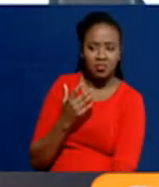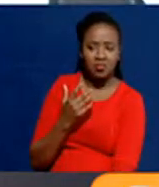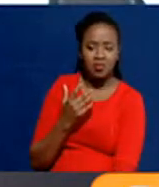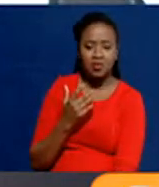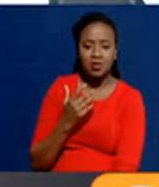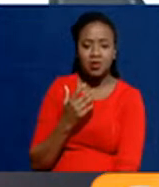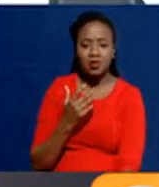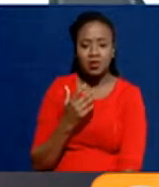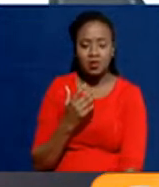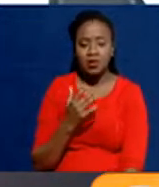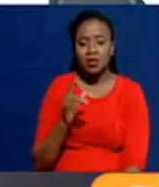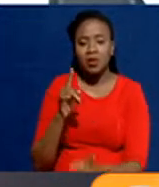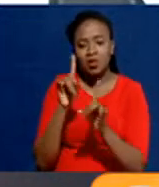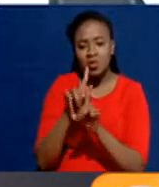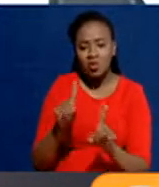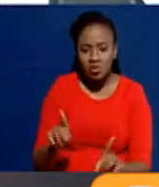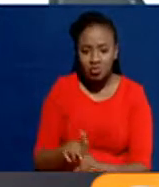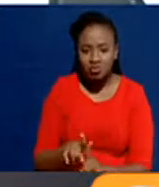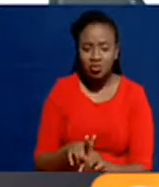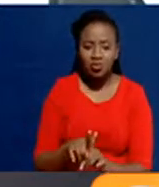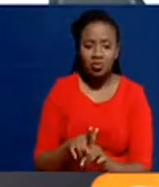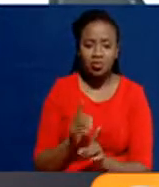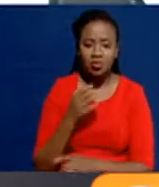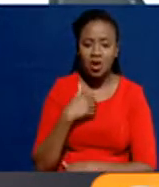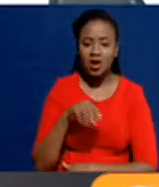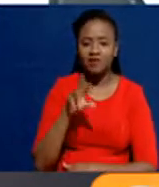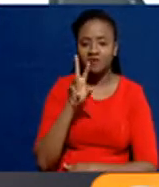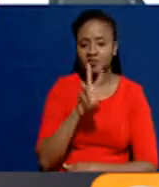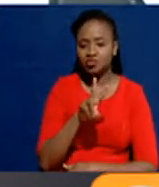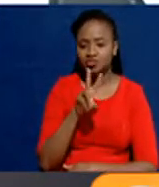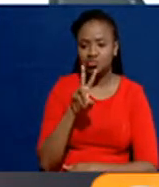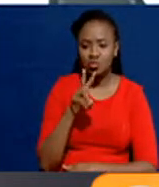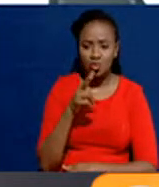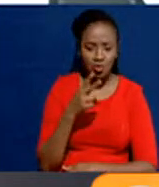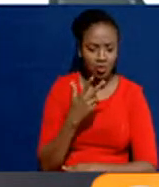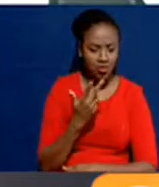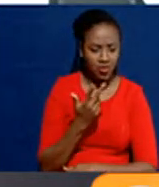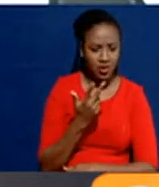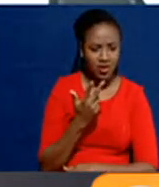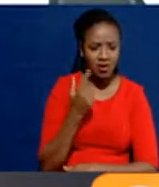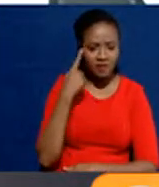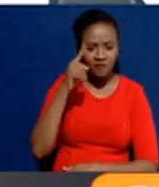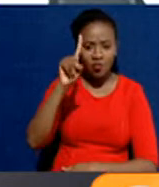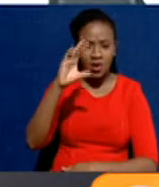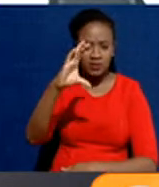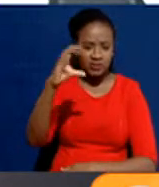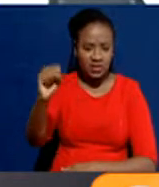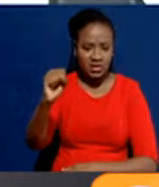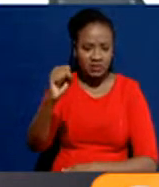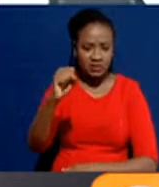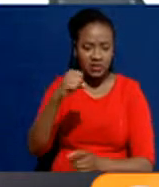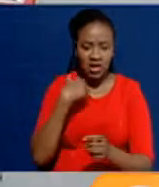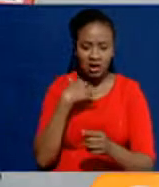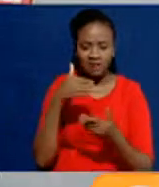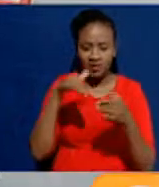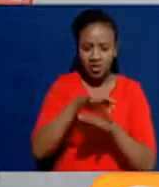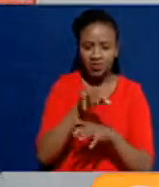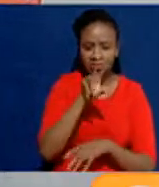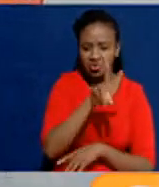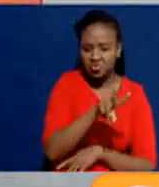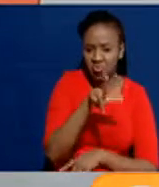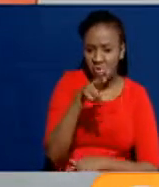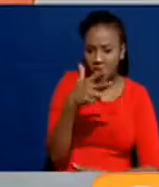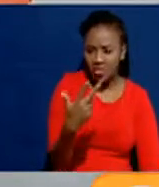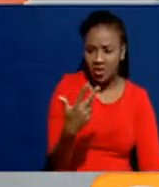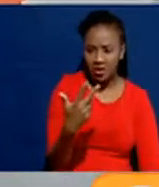three CASs for one CS. That was interesting. It was very interesting, because I think there was some justification that they're now going